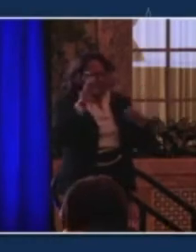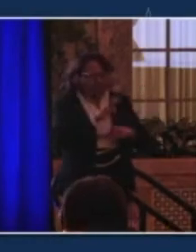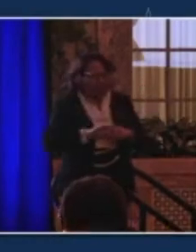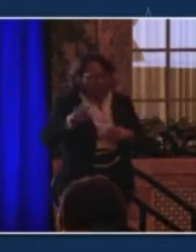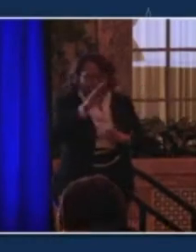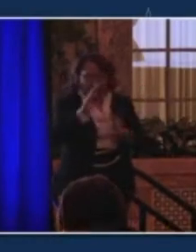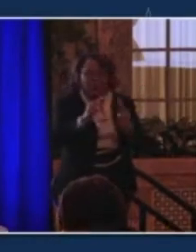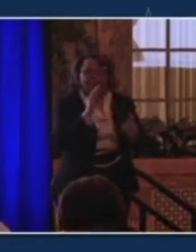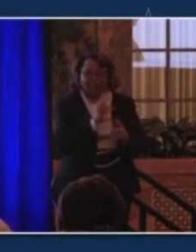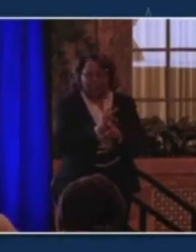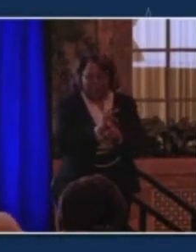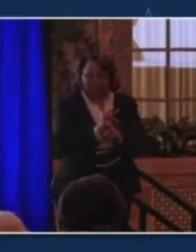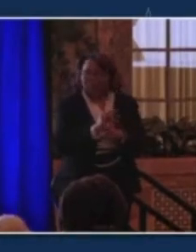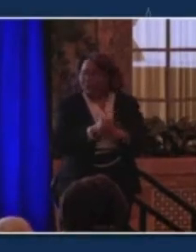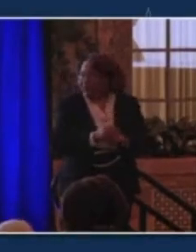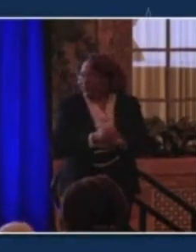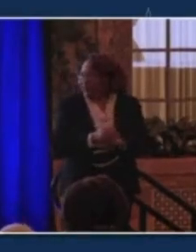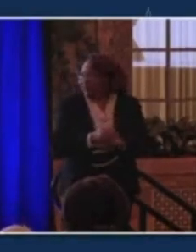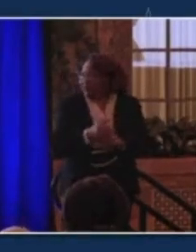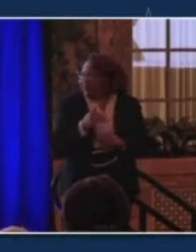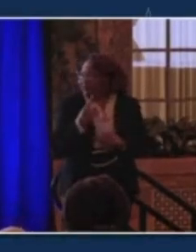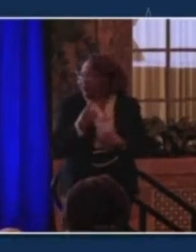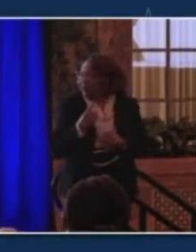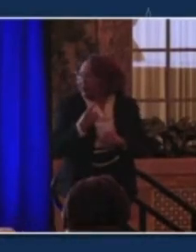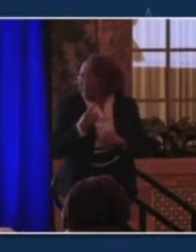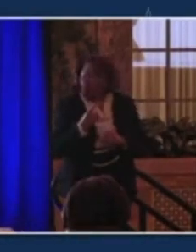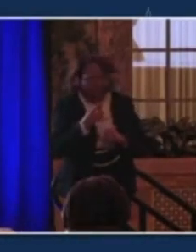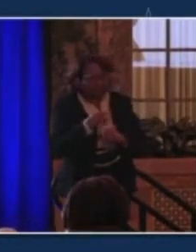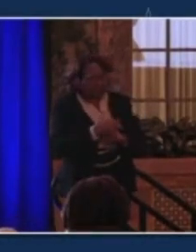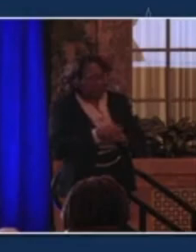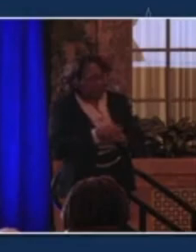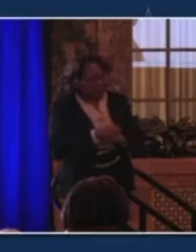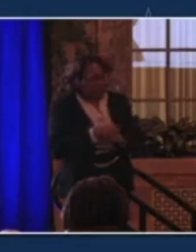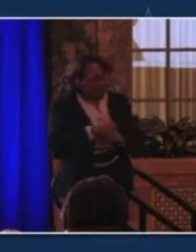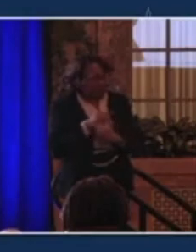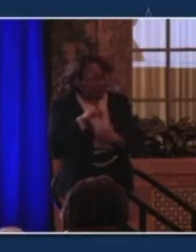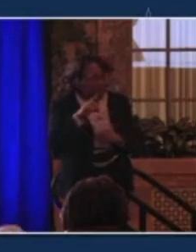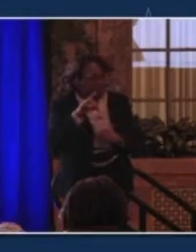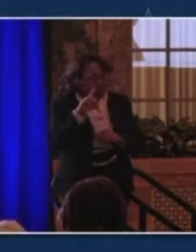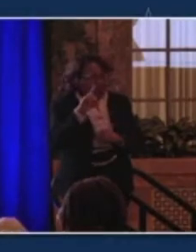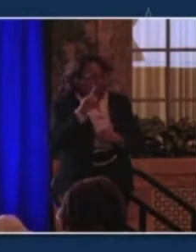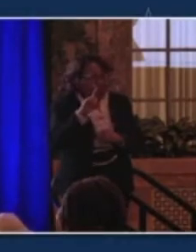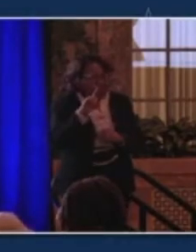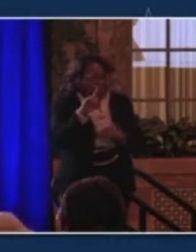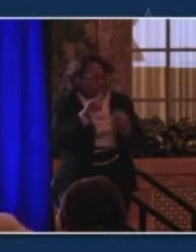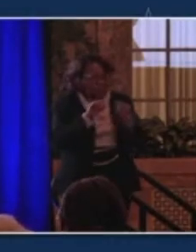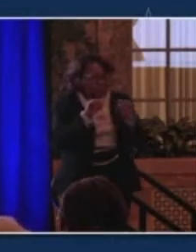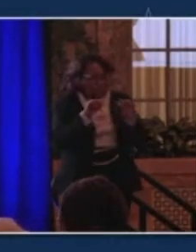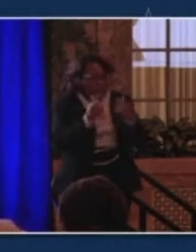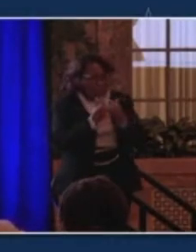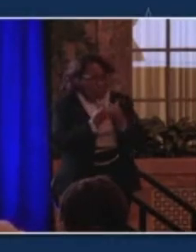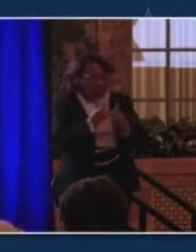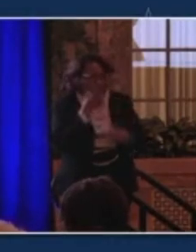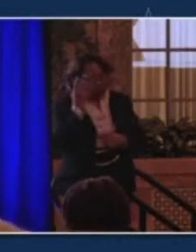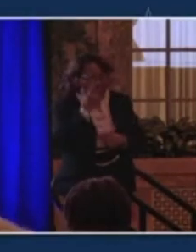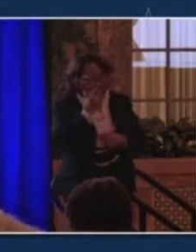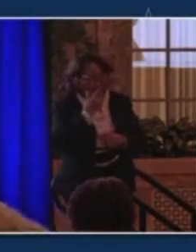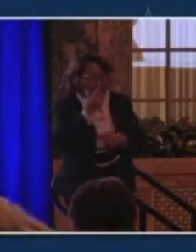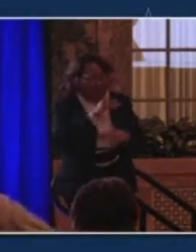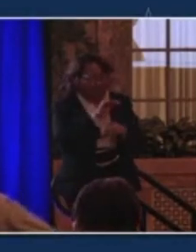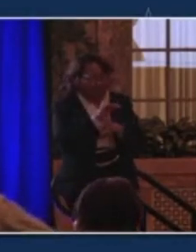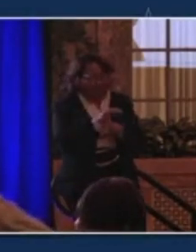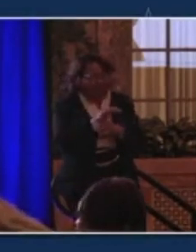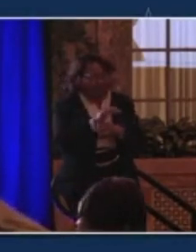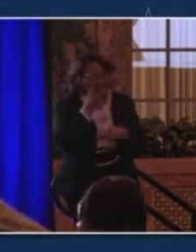In the words of a hit song by the Dells of Chicago, "Oh, what a night this has been," honoring the one and only Mayor Harold